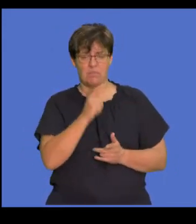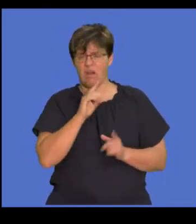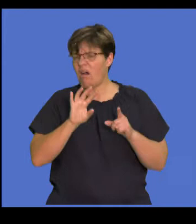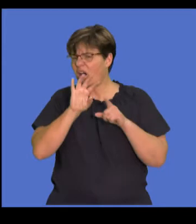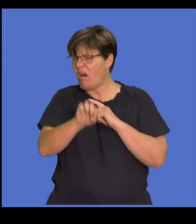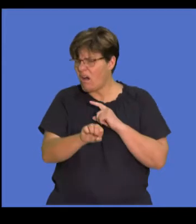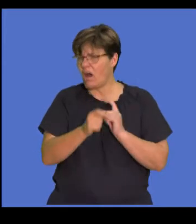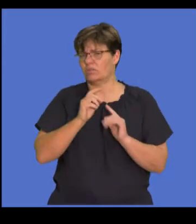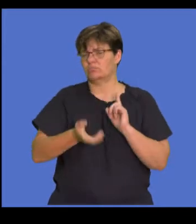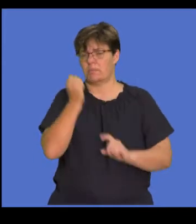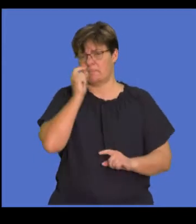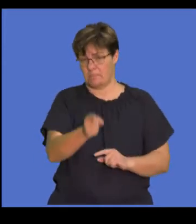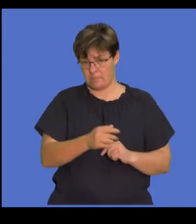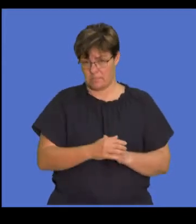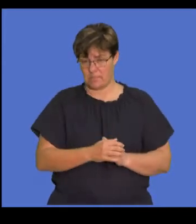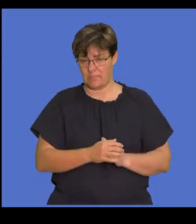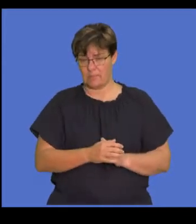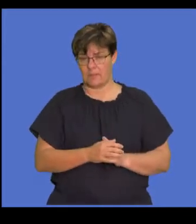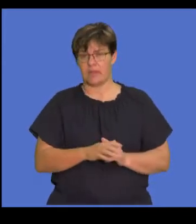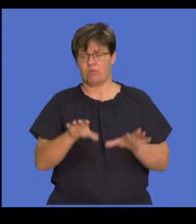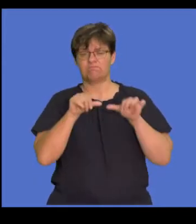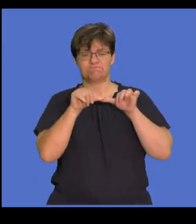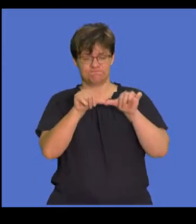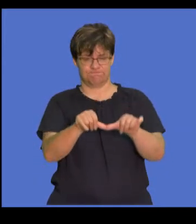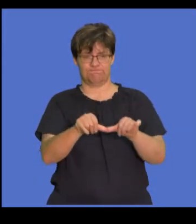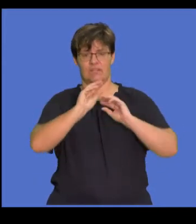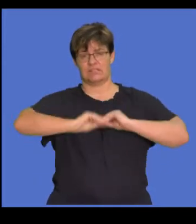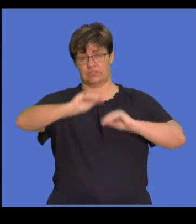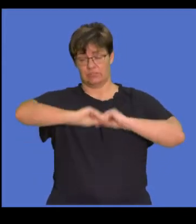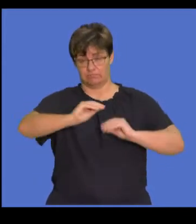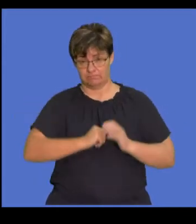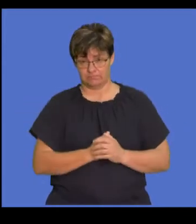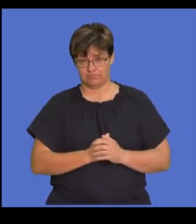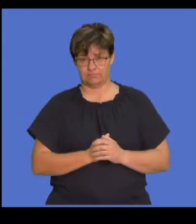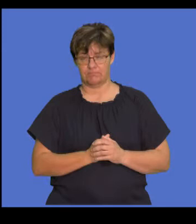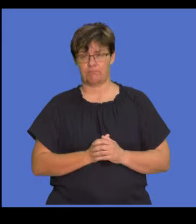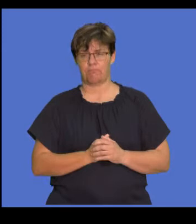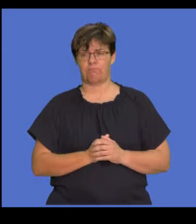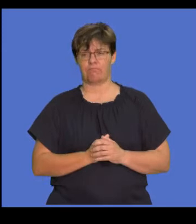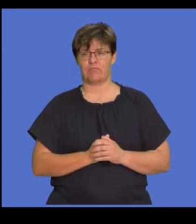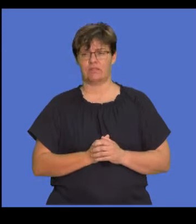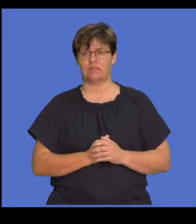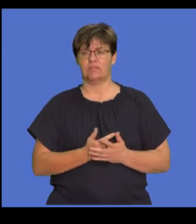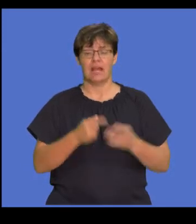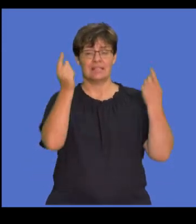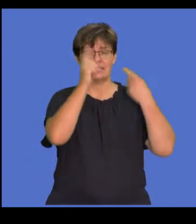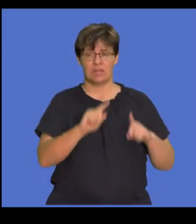actually get to as we are continuing with our lesson. Now remember our special angles. With